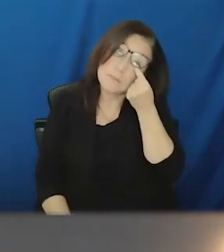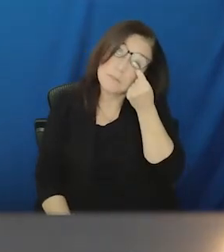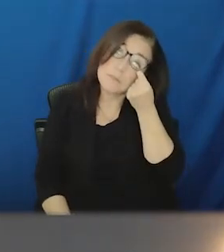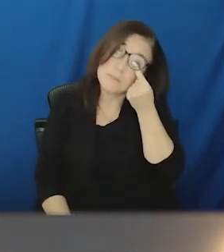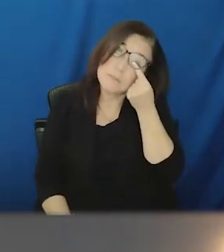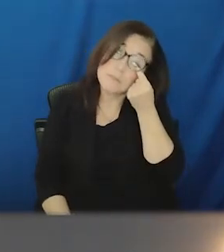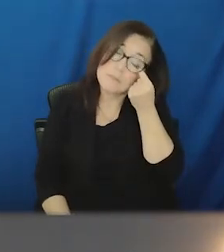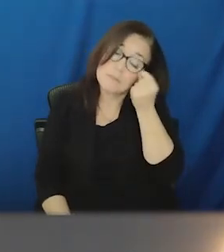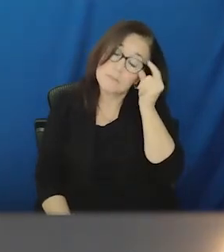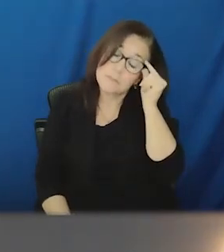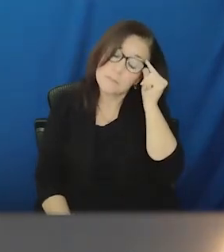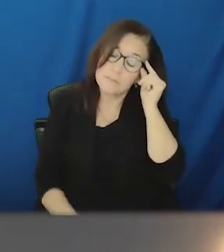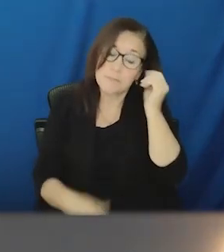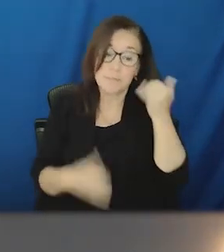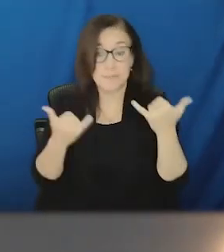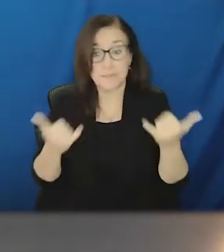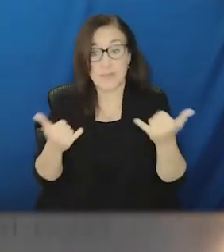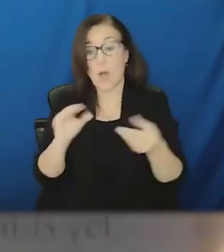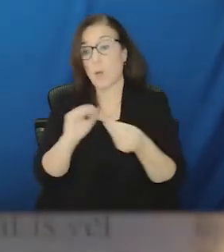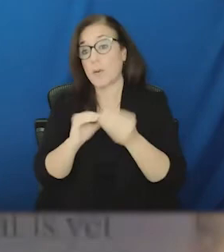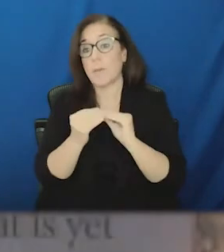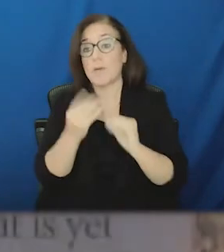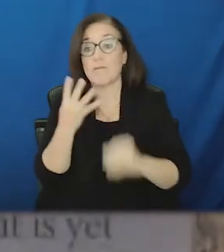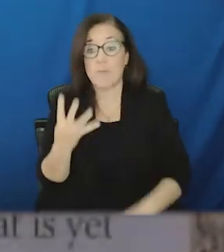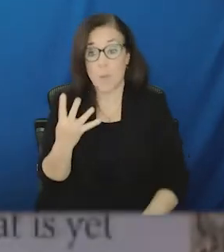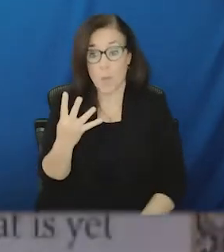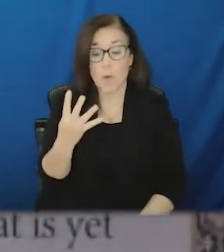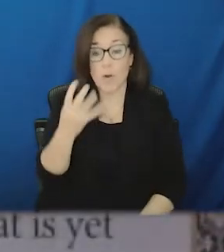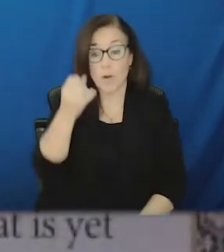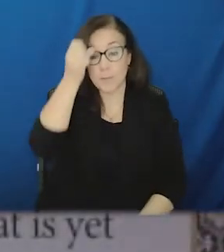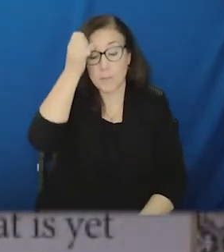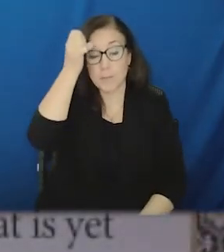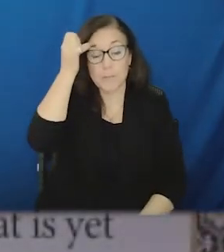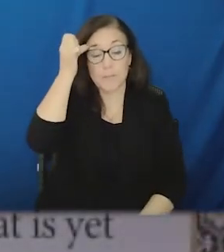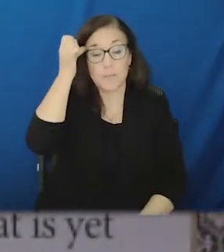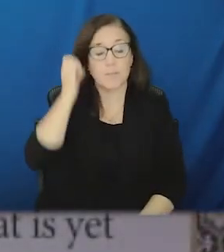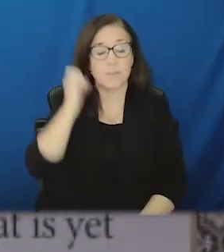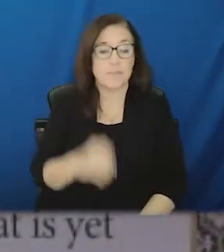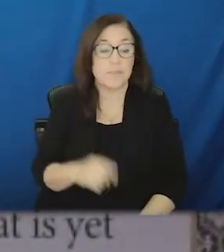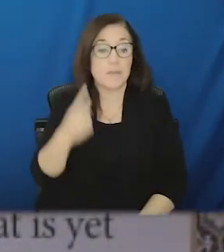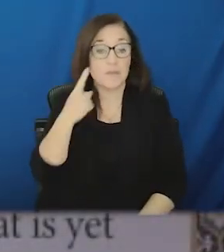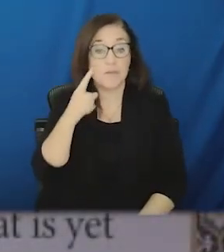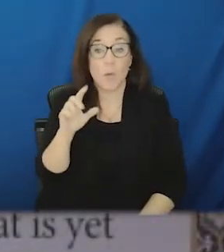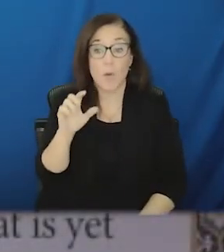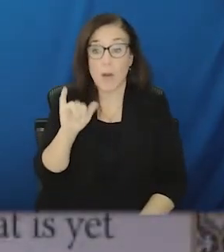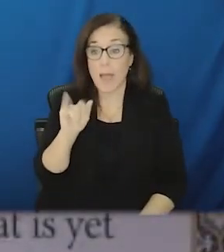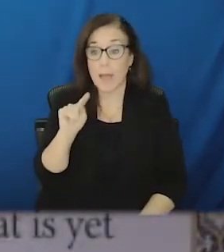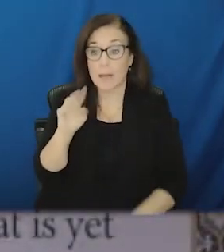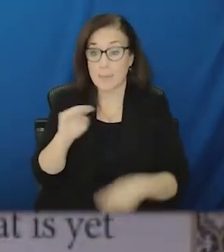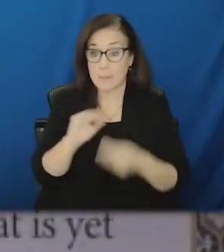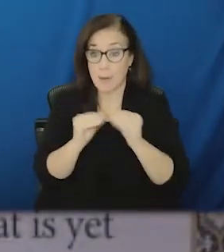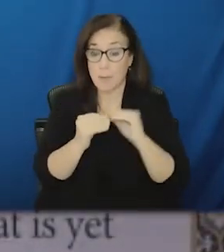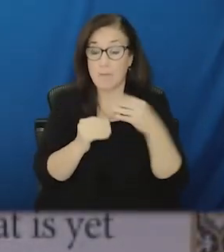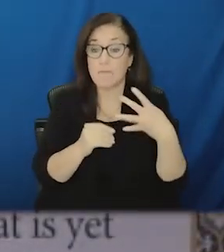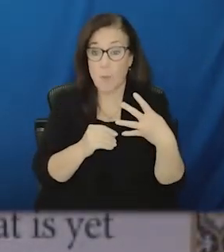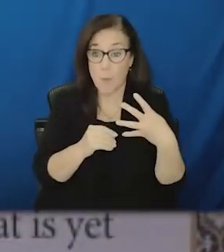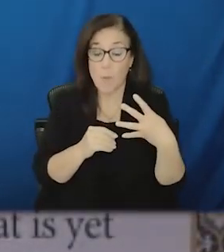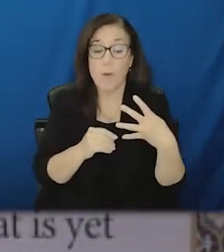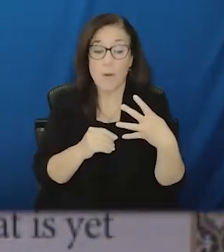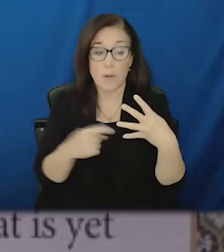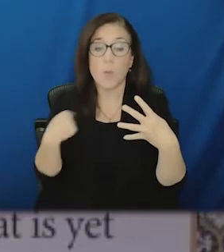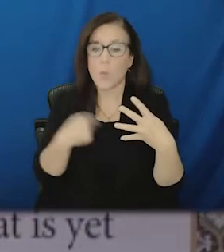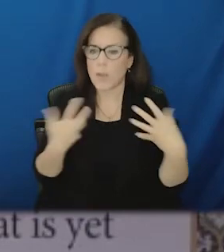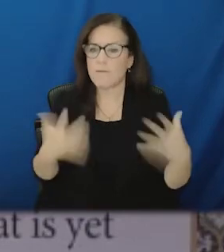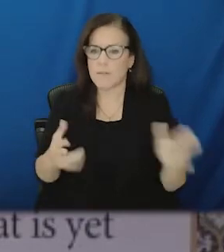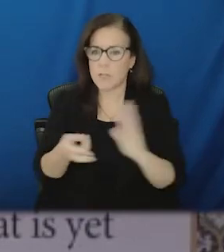We're on number 4 of 8 action items. So for action item number 4, we did have an opportunity to